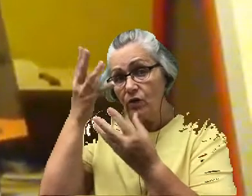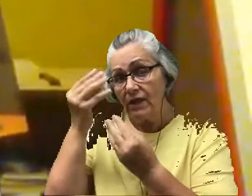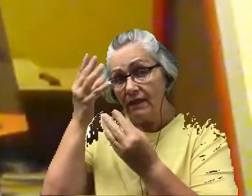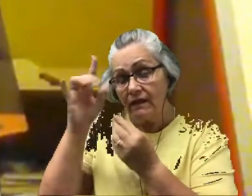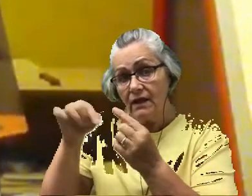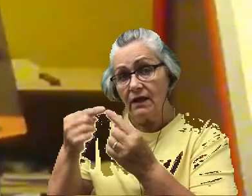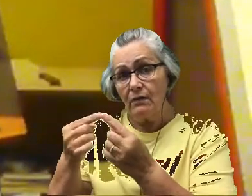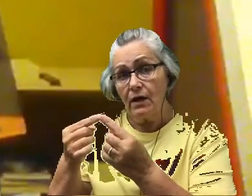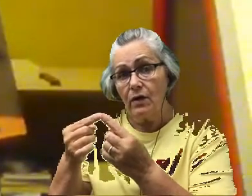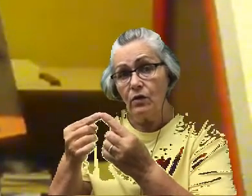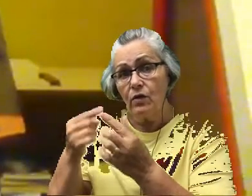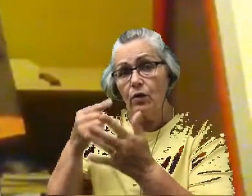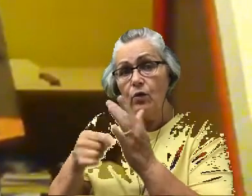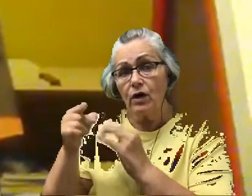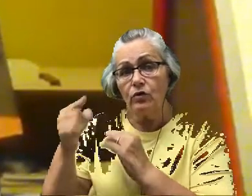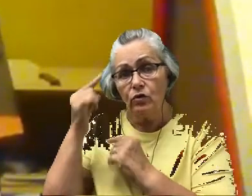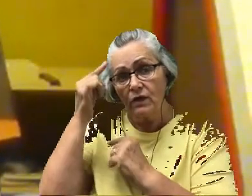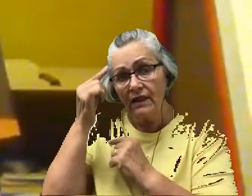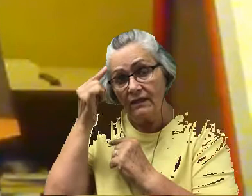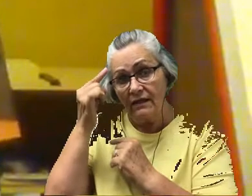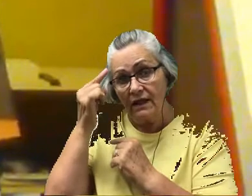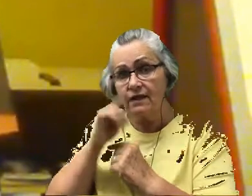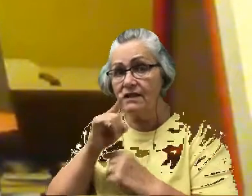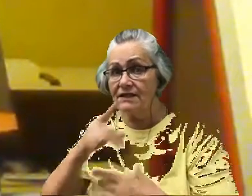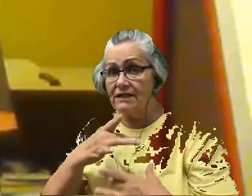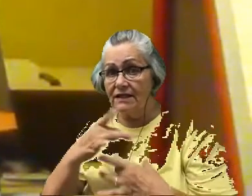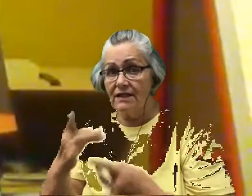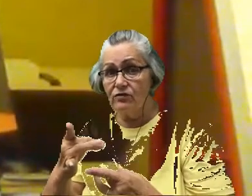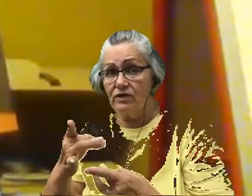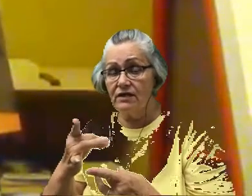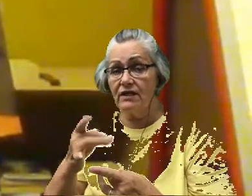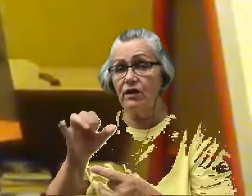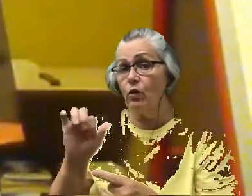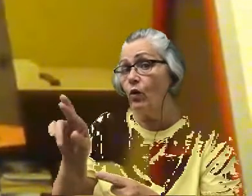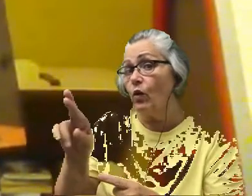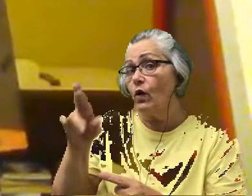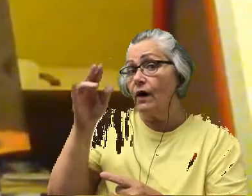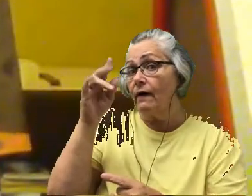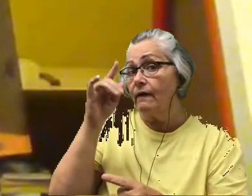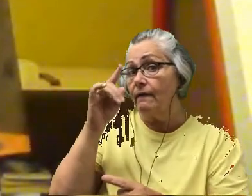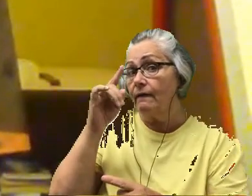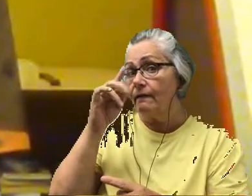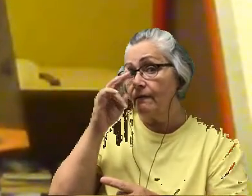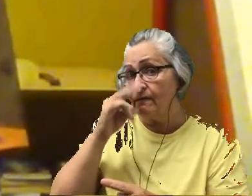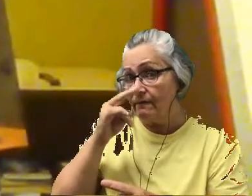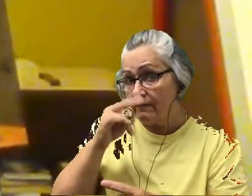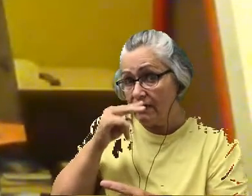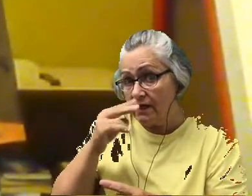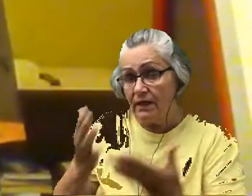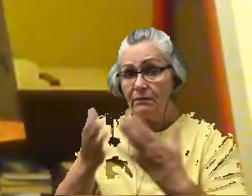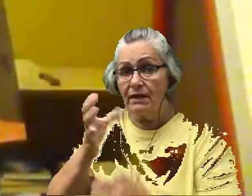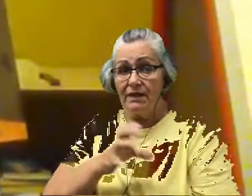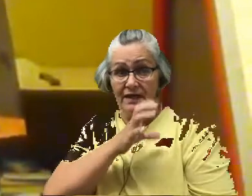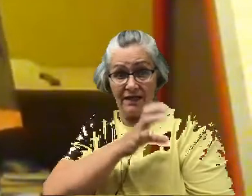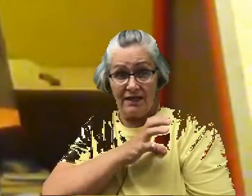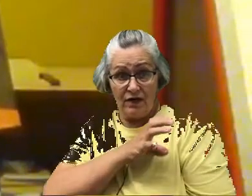about what you think is maybe interesting or funny in the book, or maybe there's a character that you really